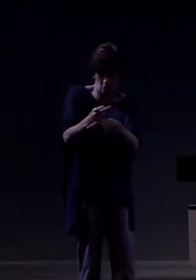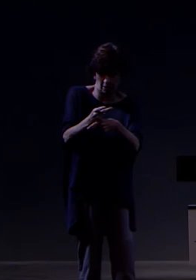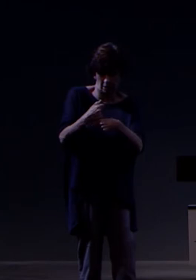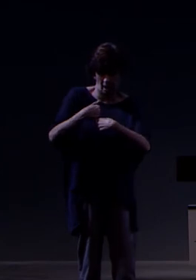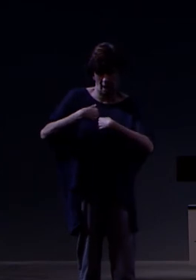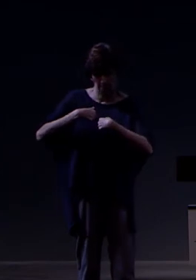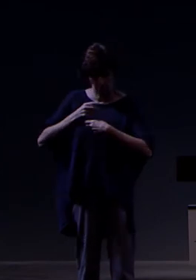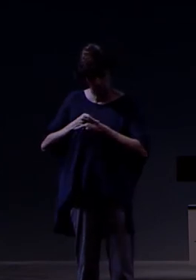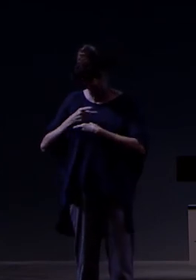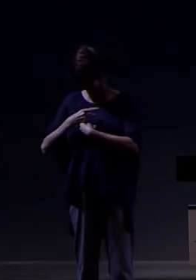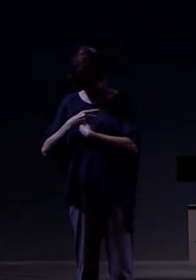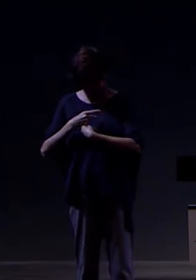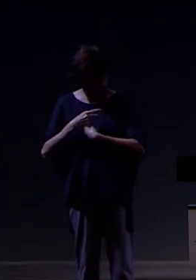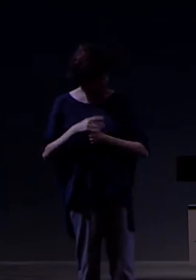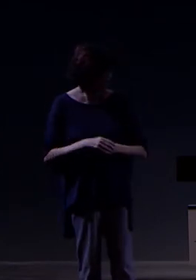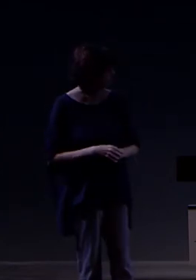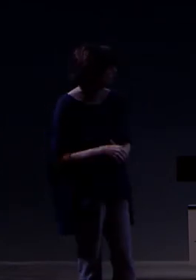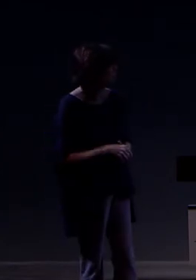product.